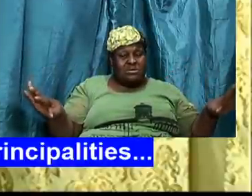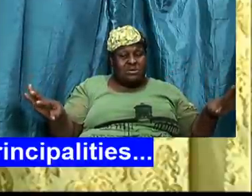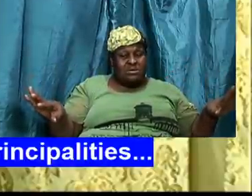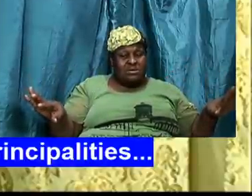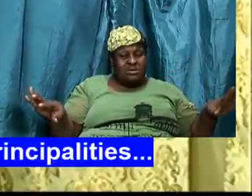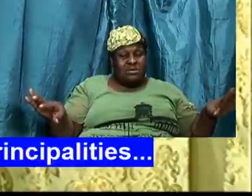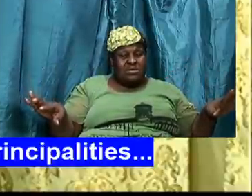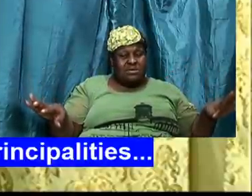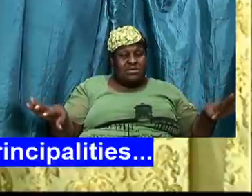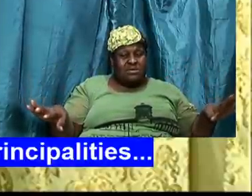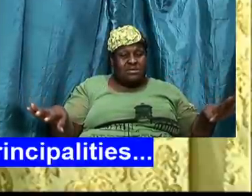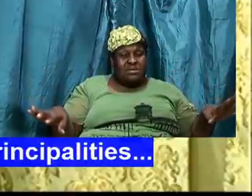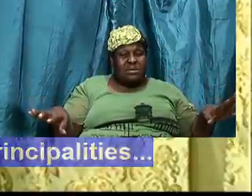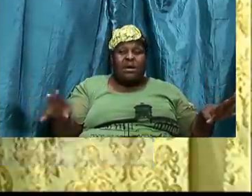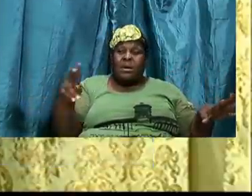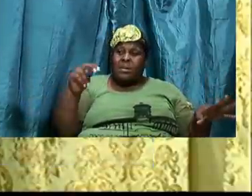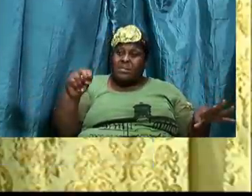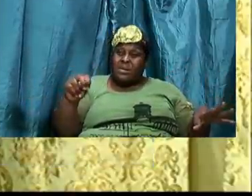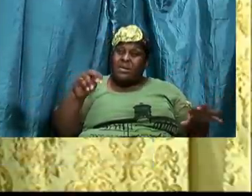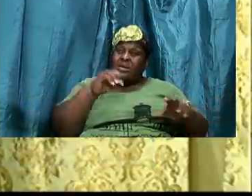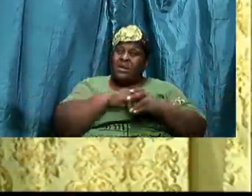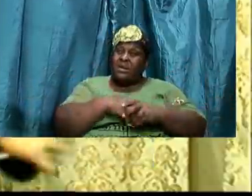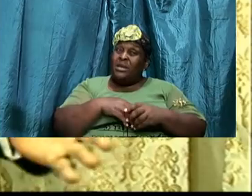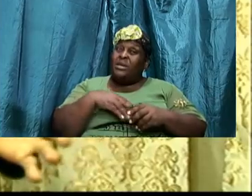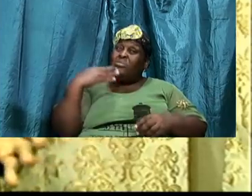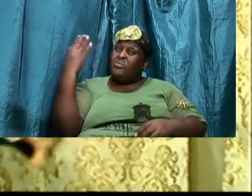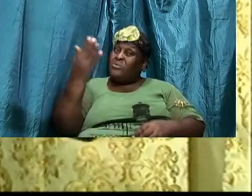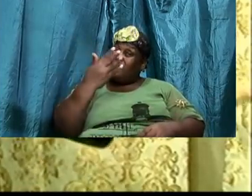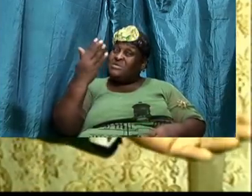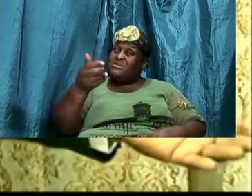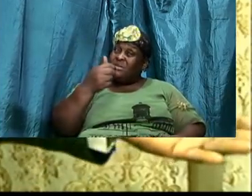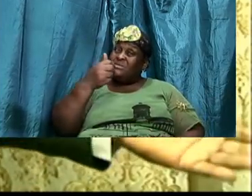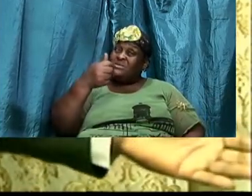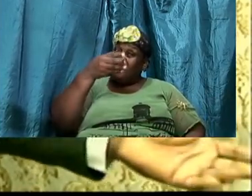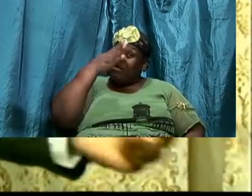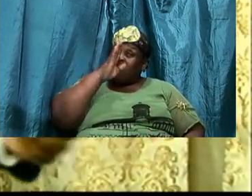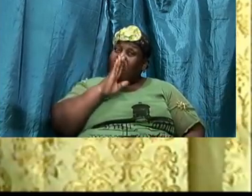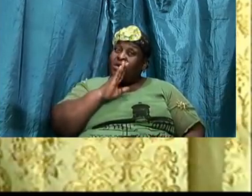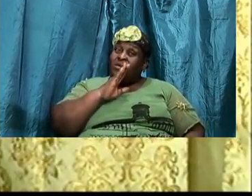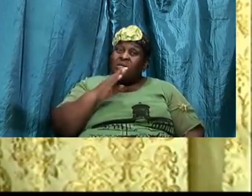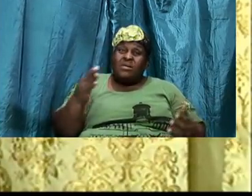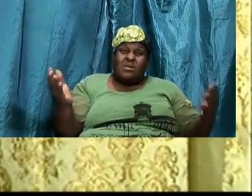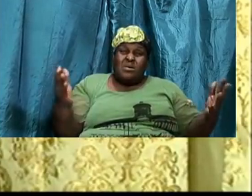Because being in the presence of the Lord, what else anybody else could say to you?